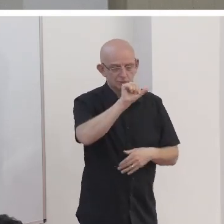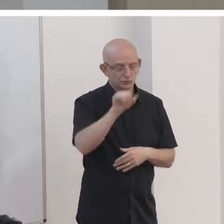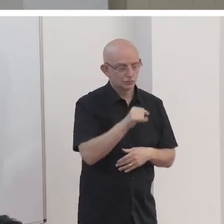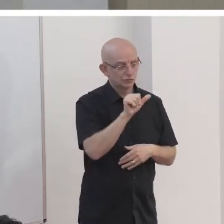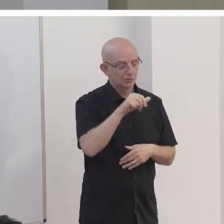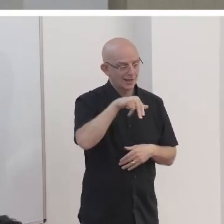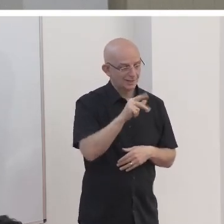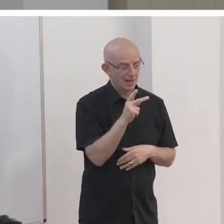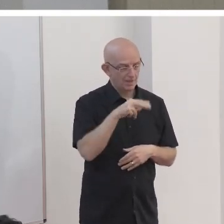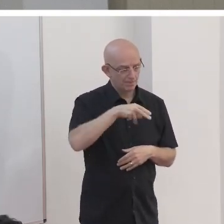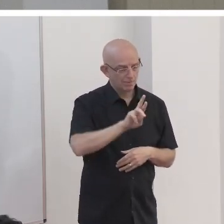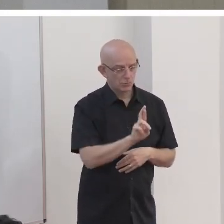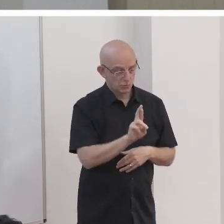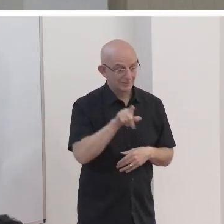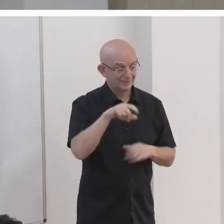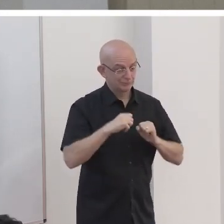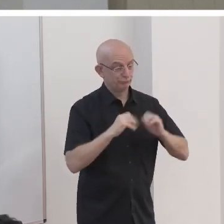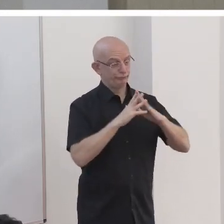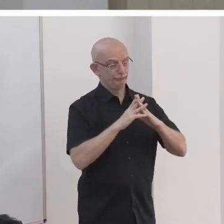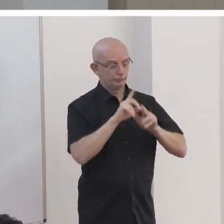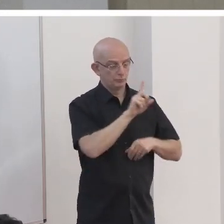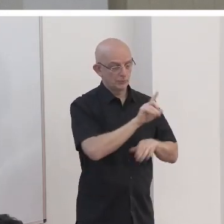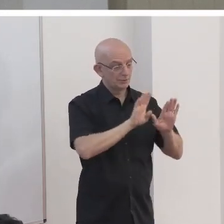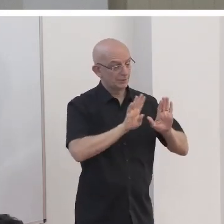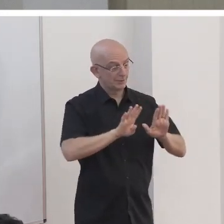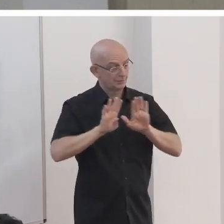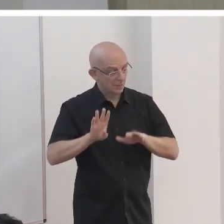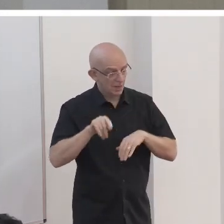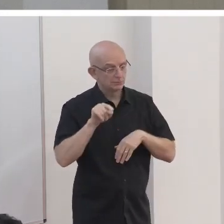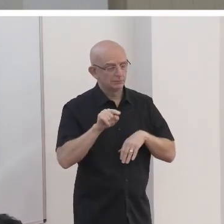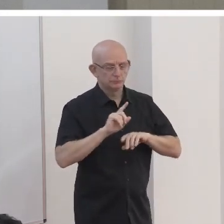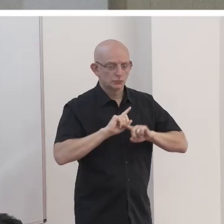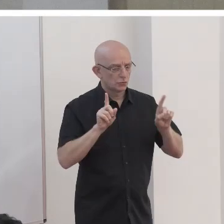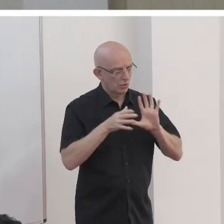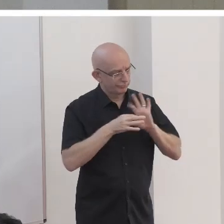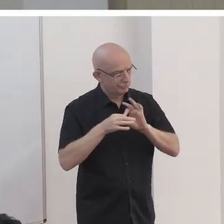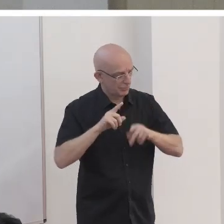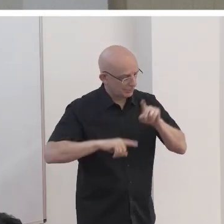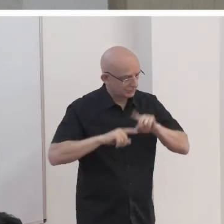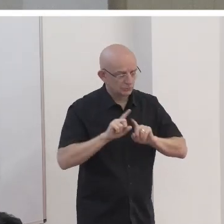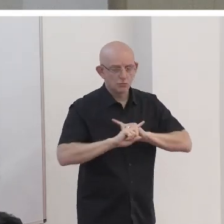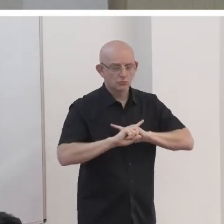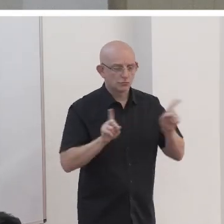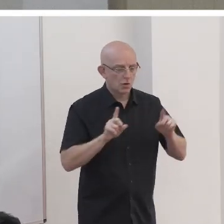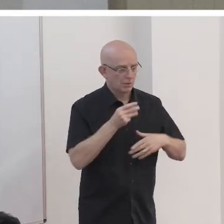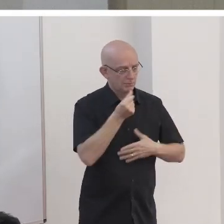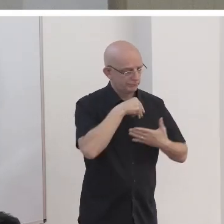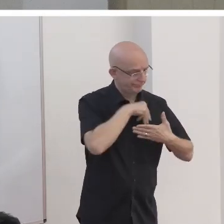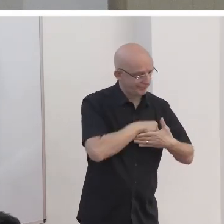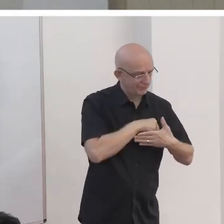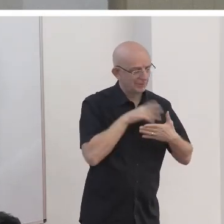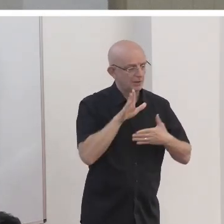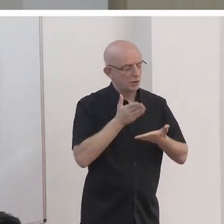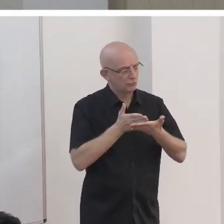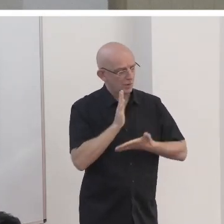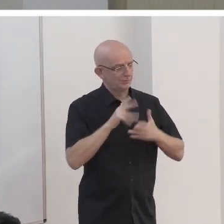supporting disabled people in Nepal. Sita's got a very long biography, a huge amount of experience, so I don't have time to speak to all of it, but you can see